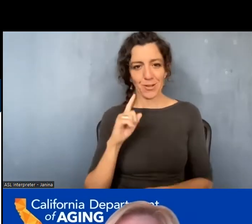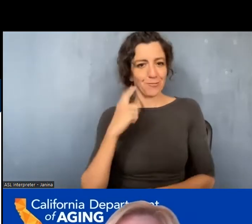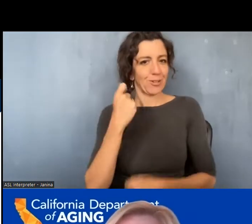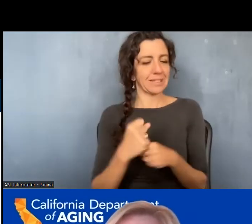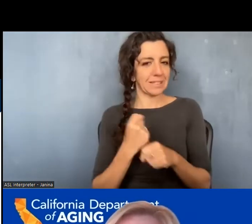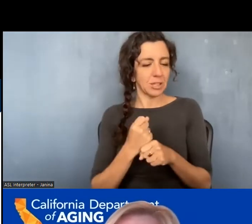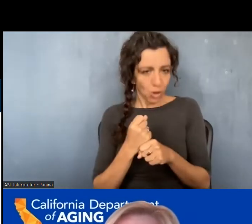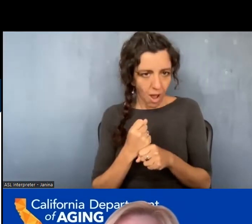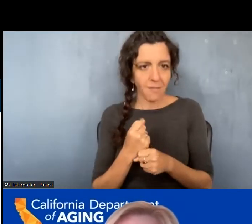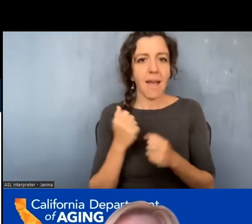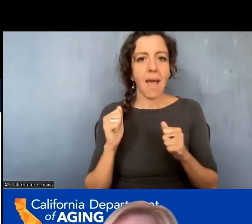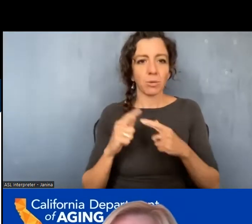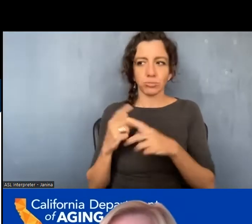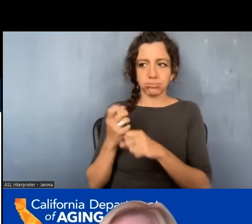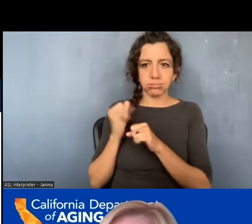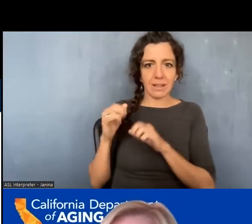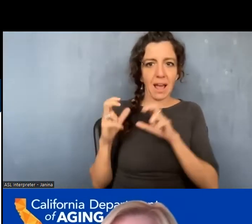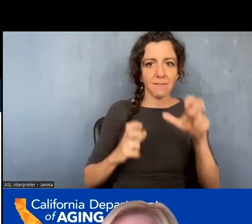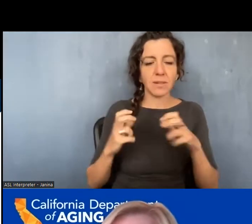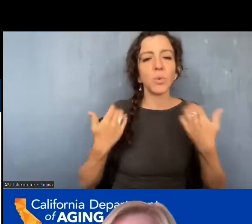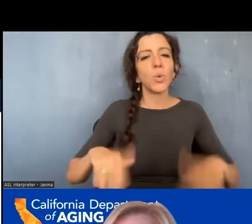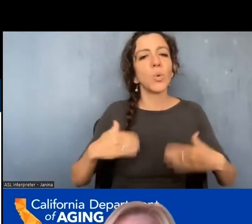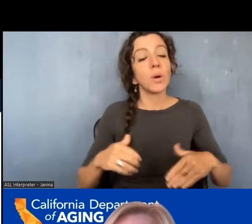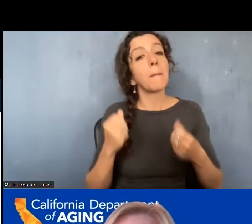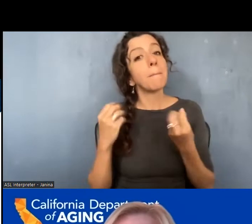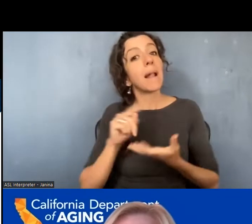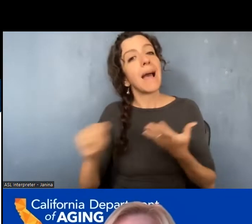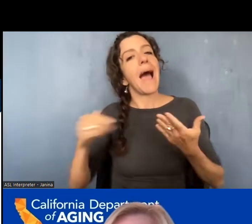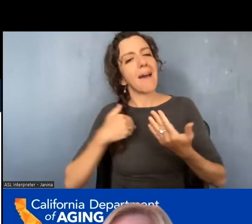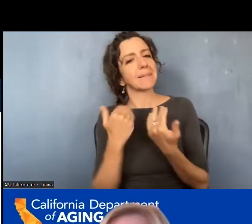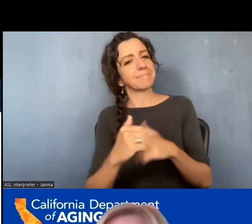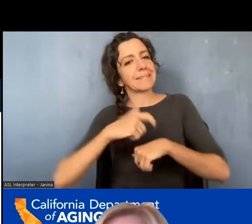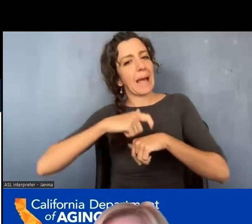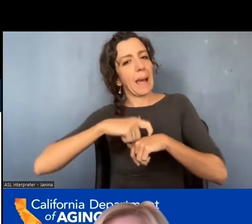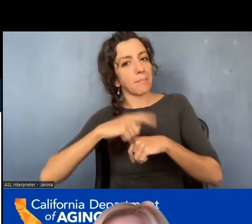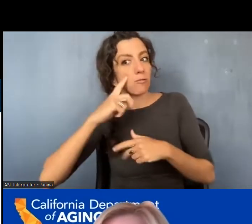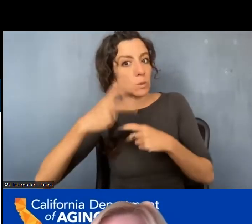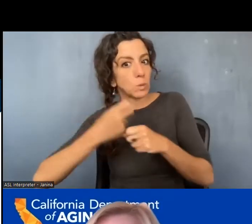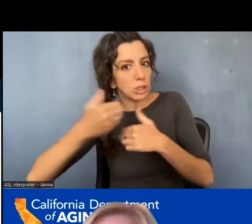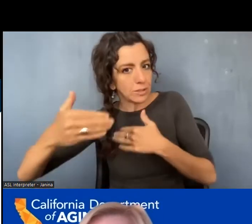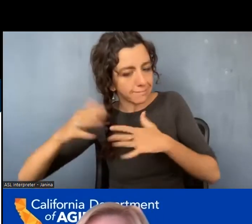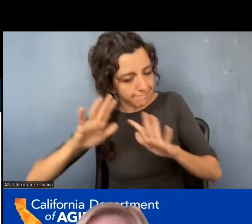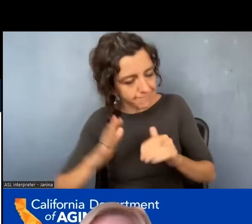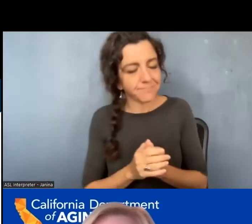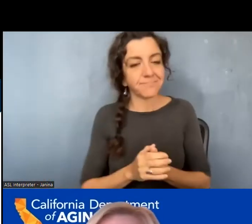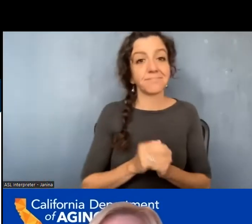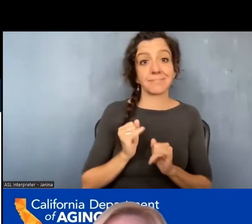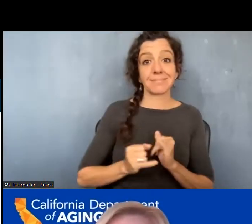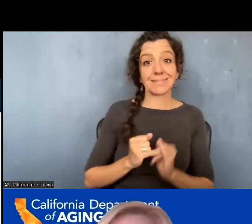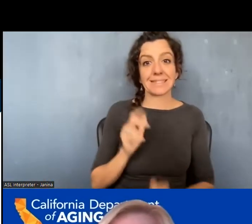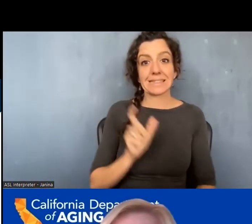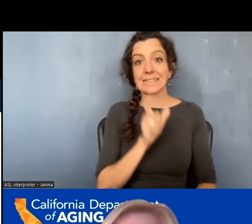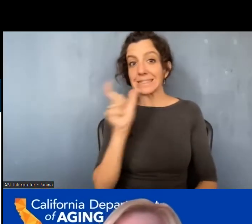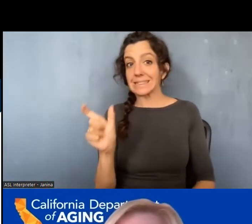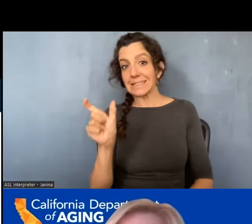historic investments. Many of them are time limited over the next 2 years. And finally, we are